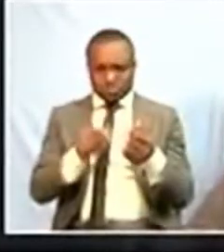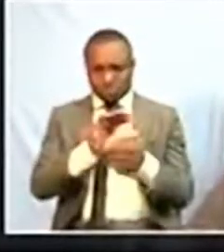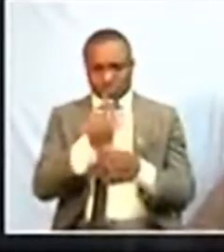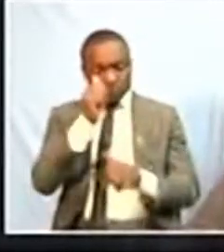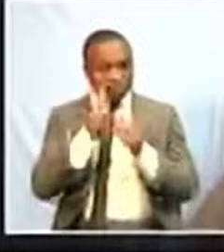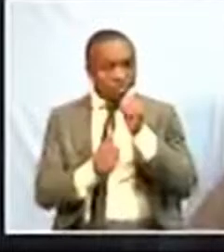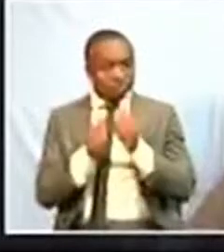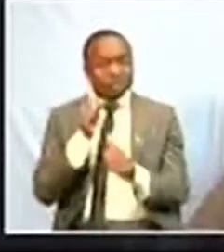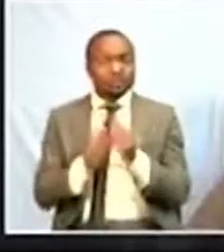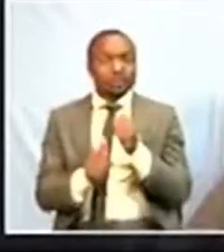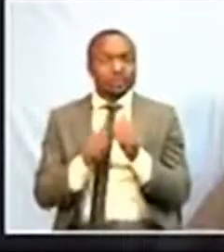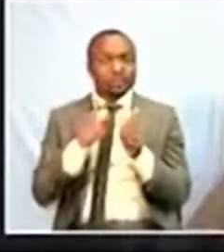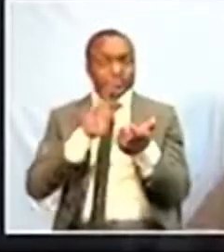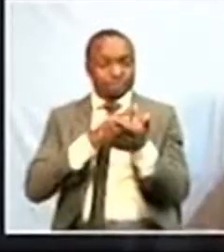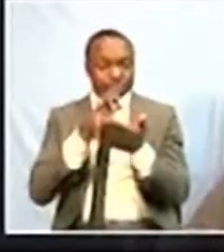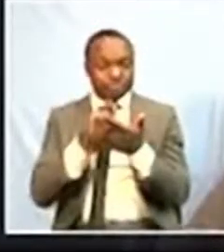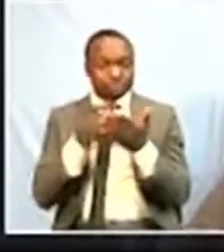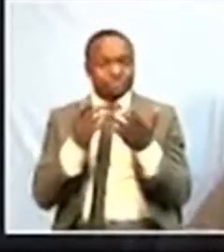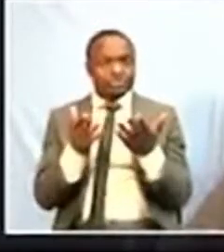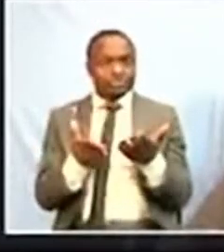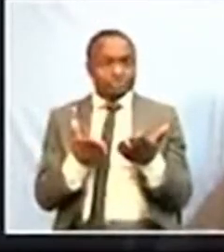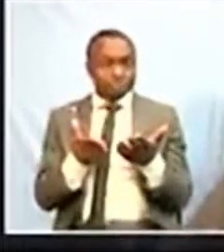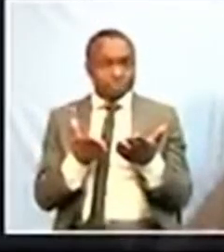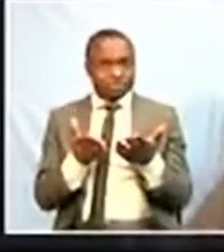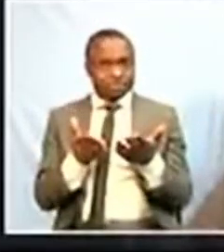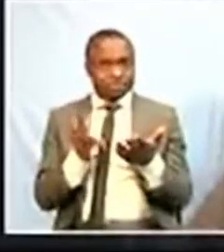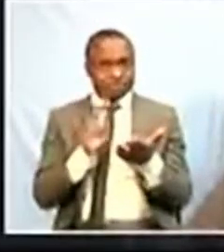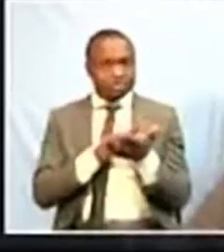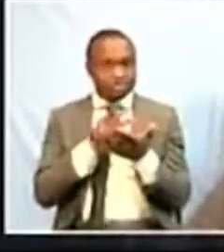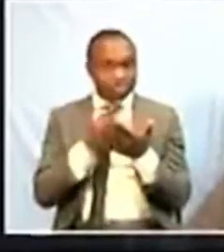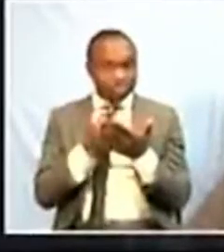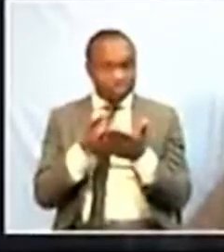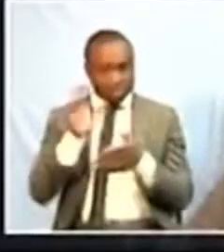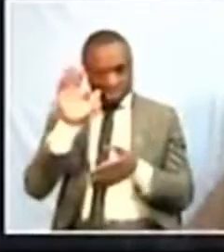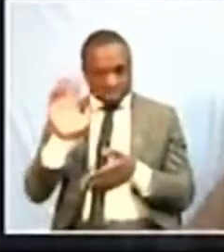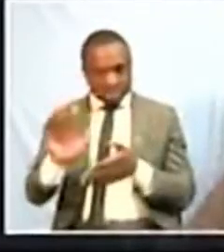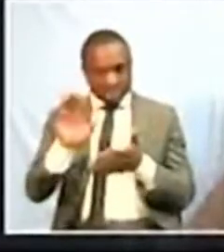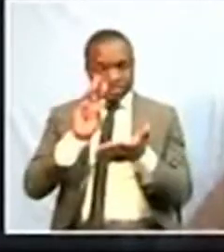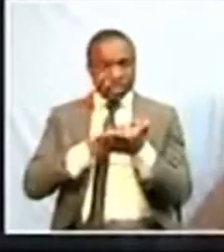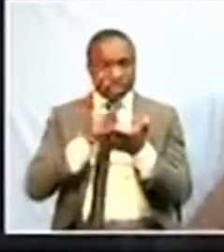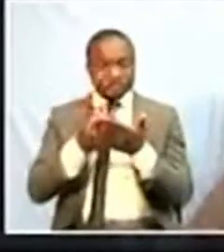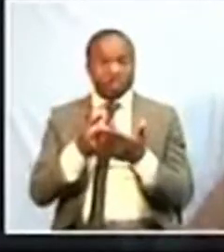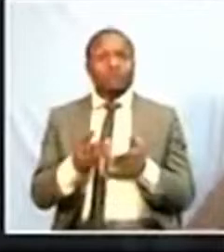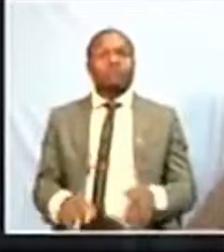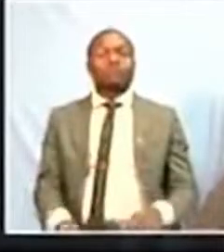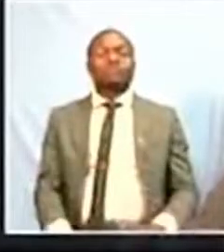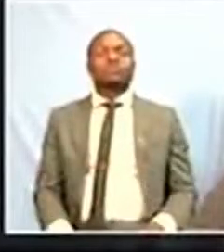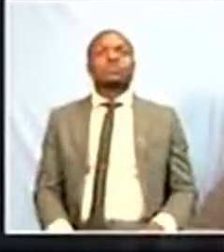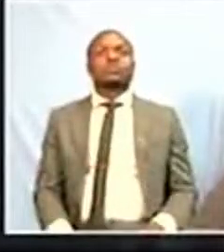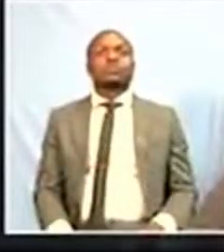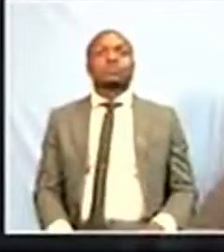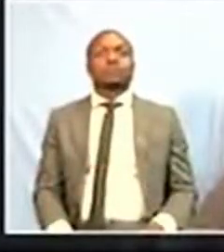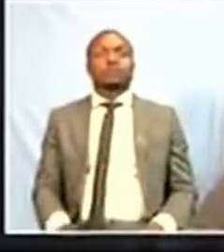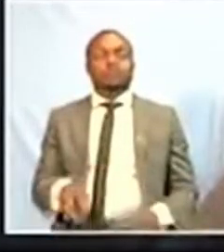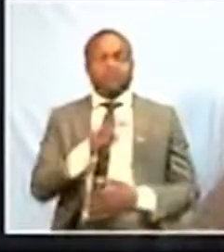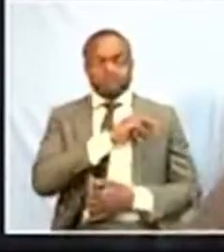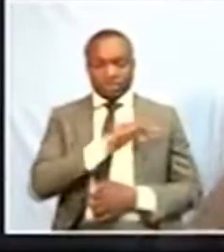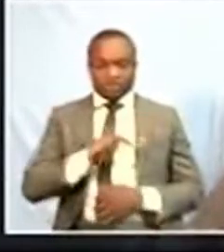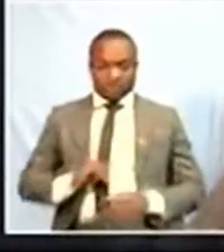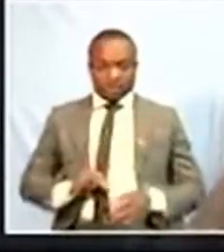which witnesses? The witnesses, the permanent witnesses, the various MPs, members of the